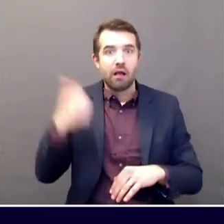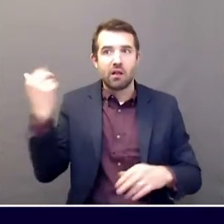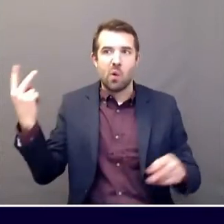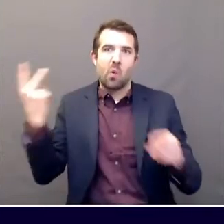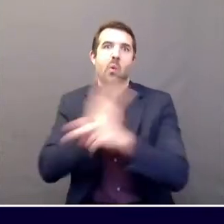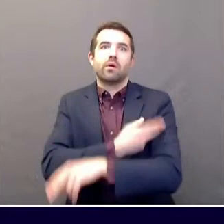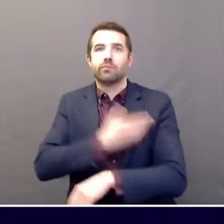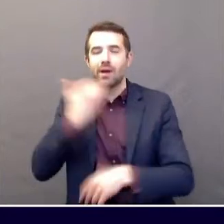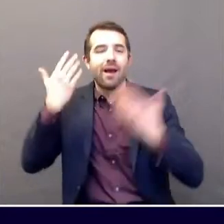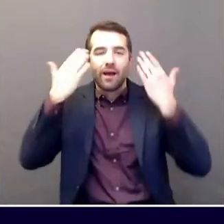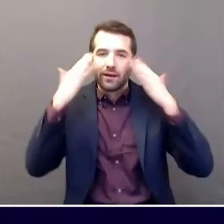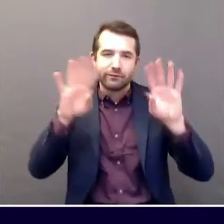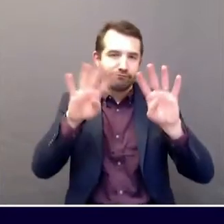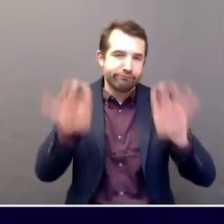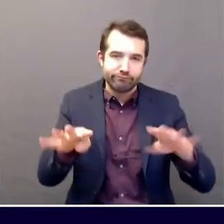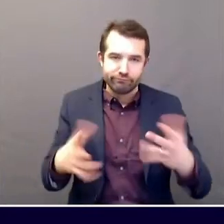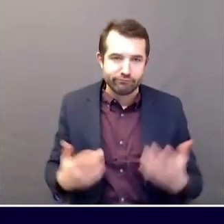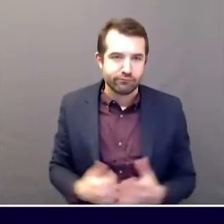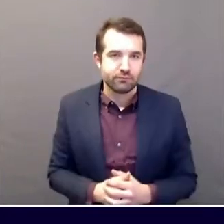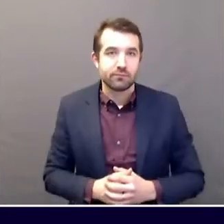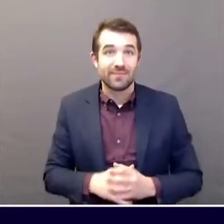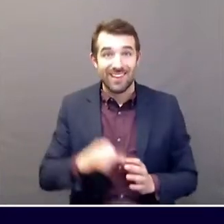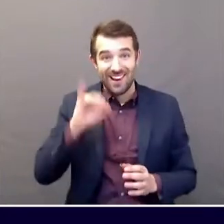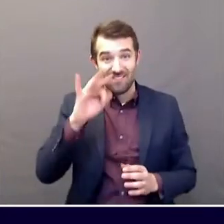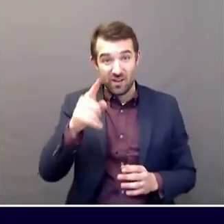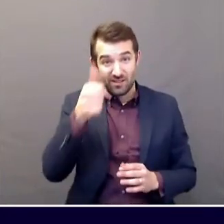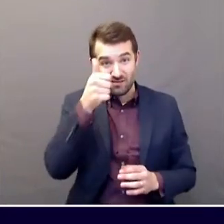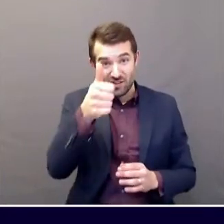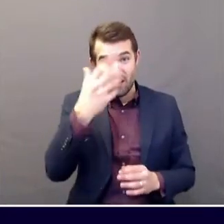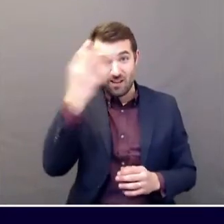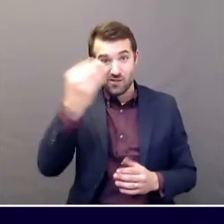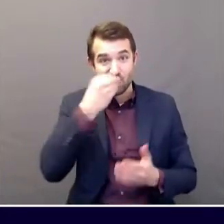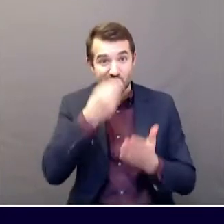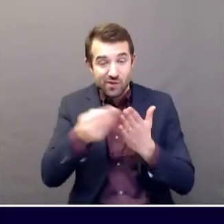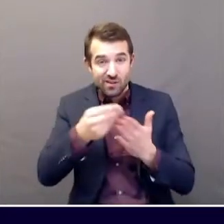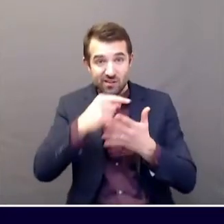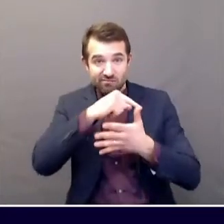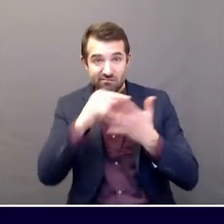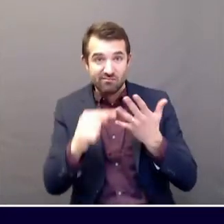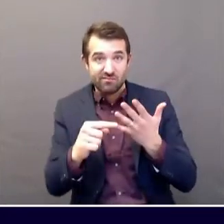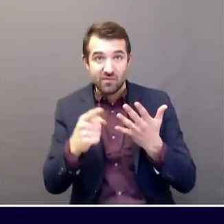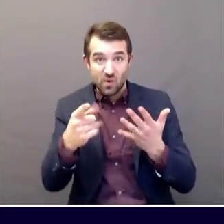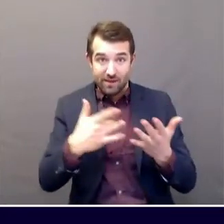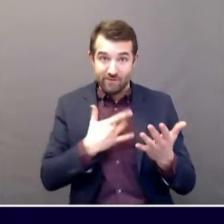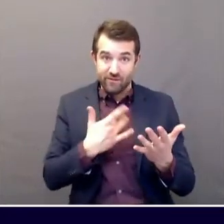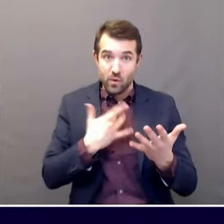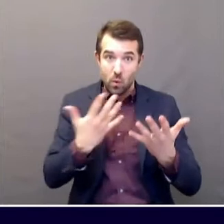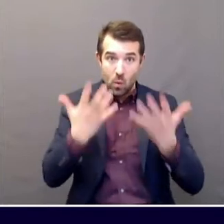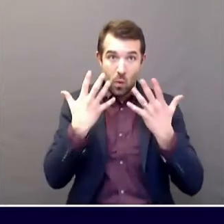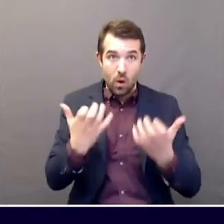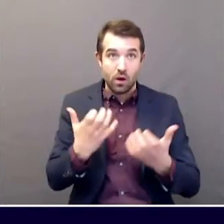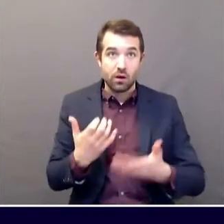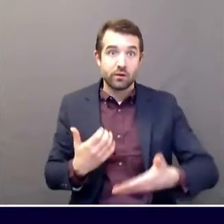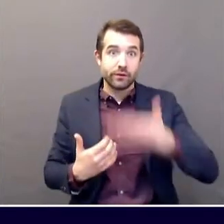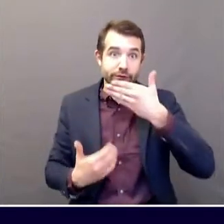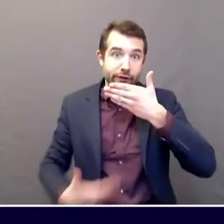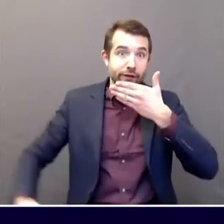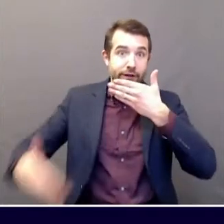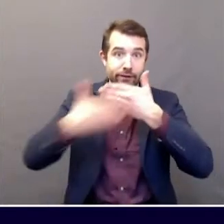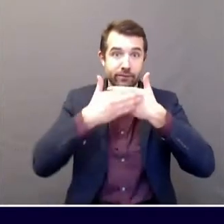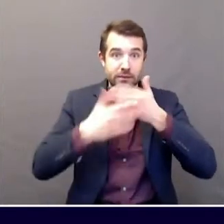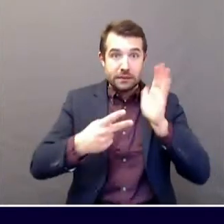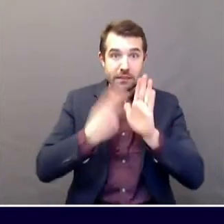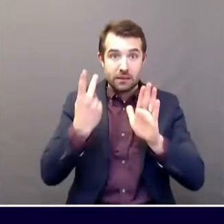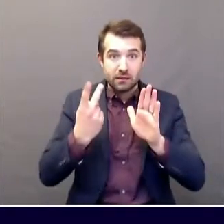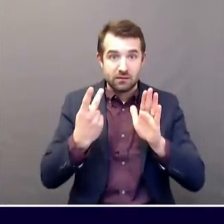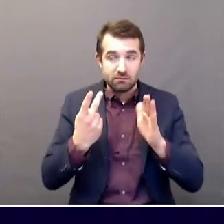are going out, if you're going grocery shopping or something like that, and you want an extra measure of protection, wearing two masks is something